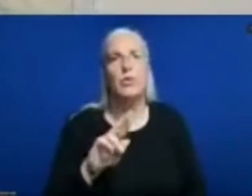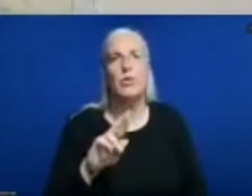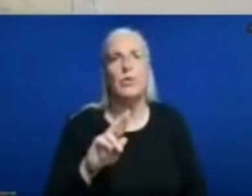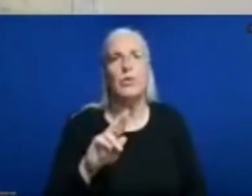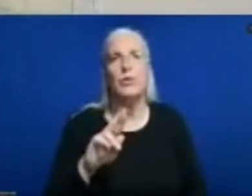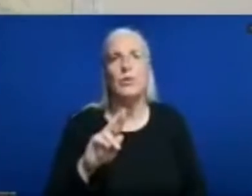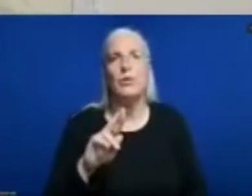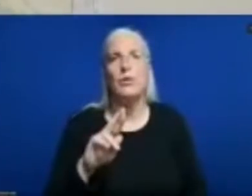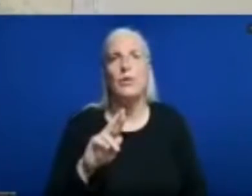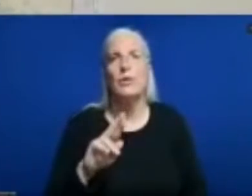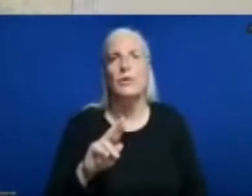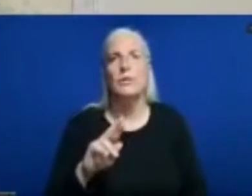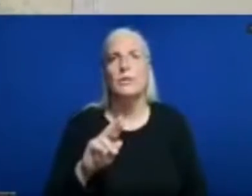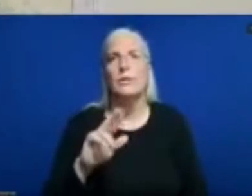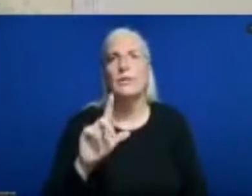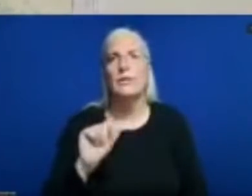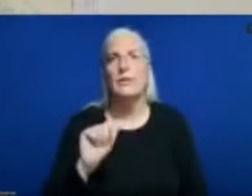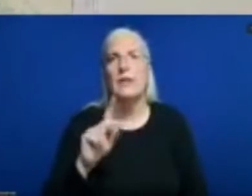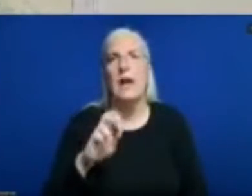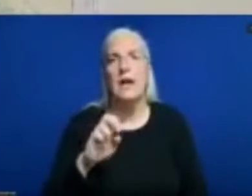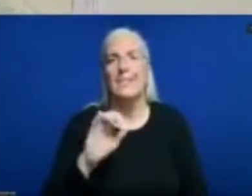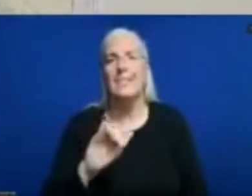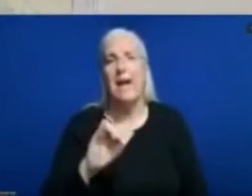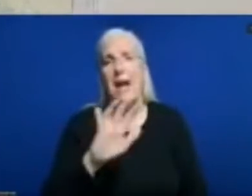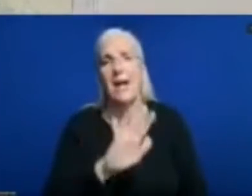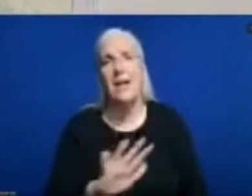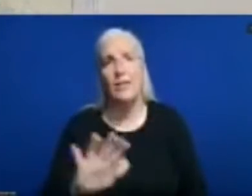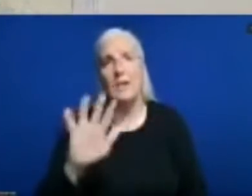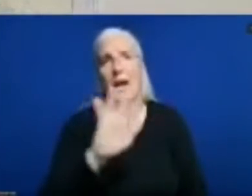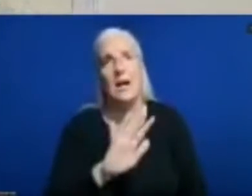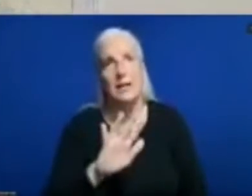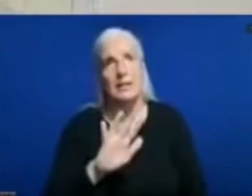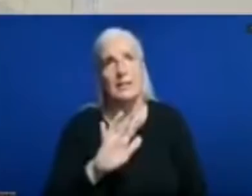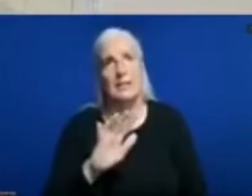good. We've been able to do active structure defense there.